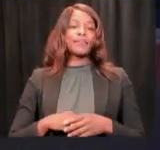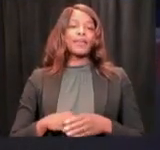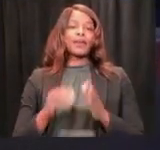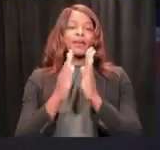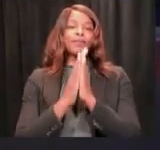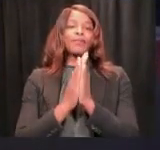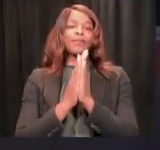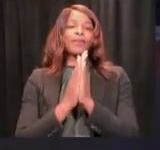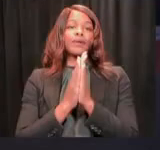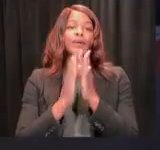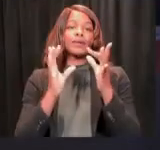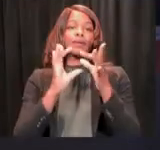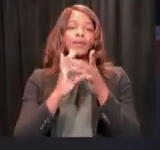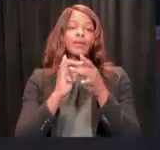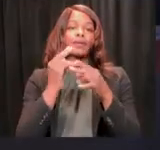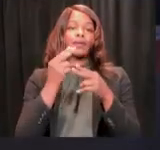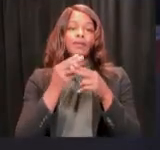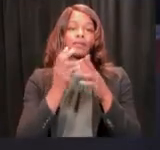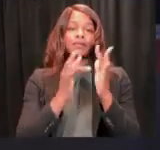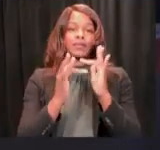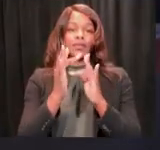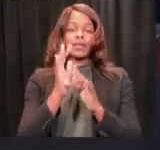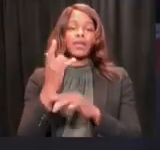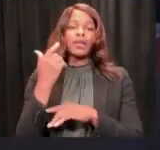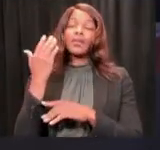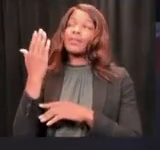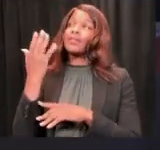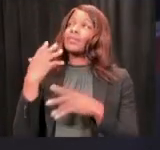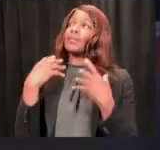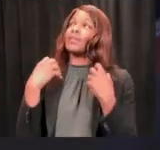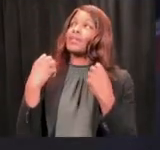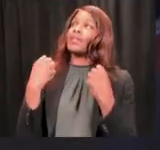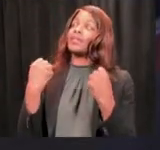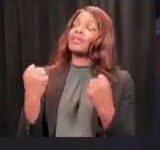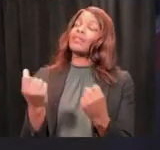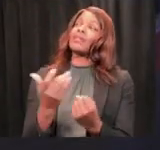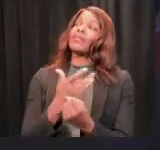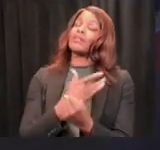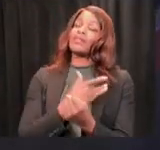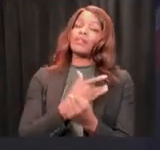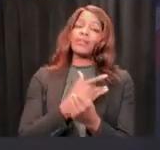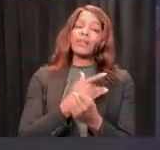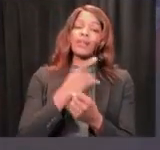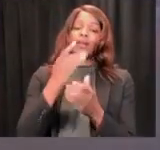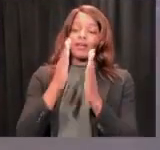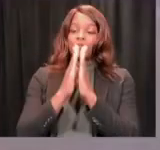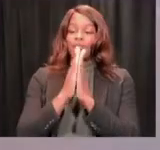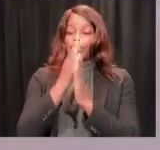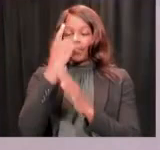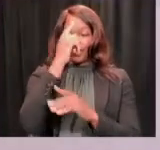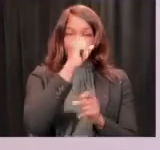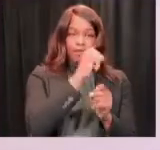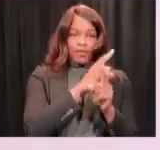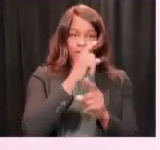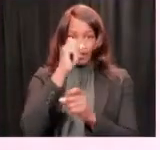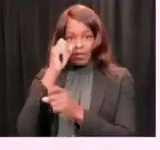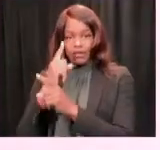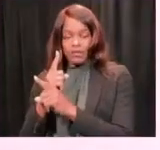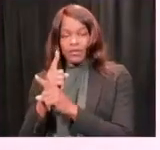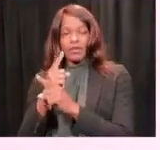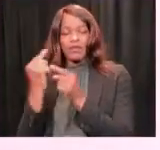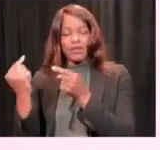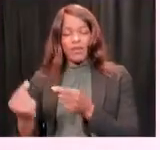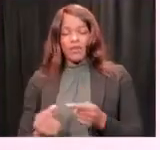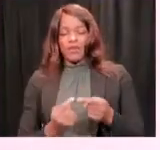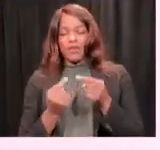of Jesus that you would heal their hearts. I pray right now for that brother, that sister that's been hurting